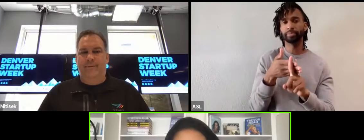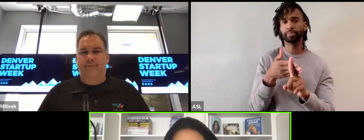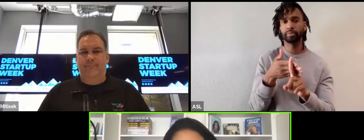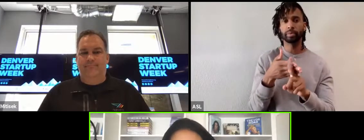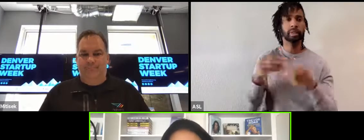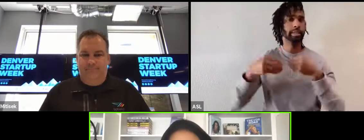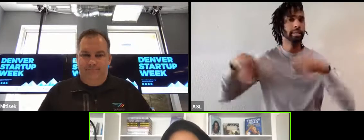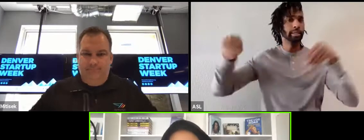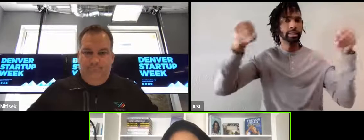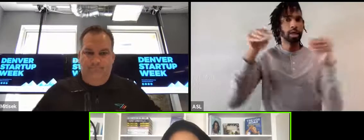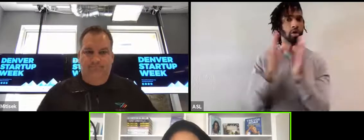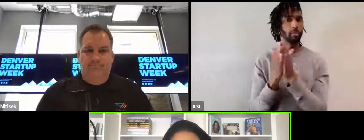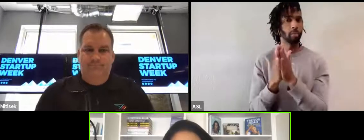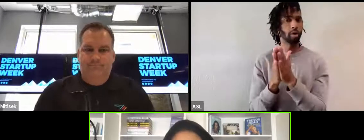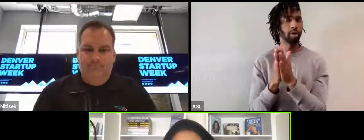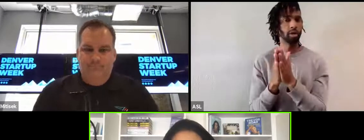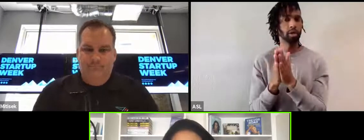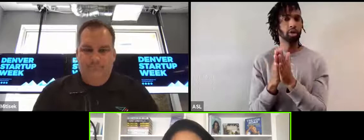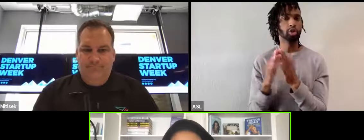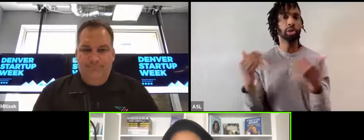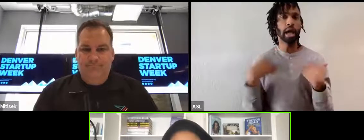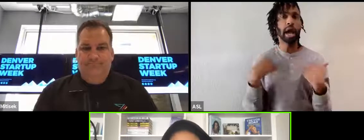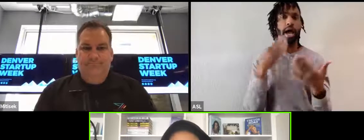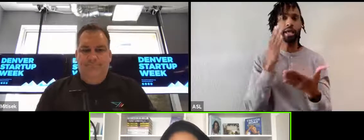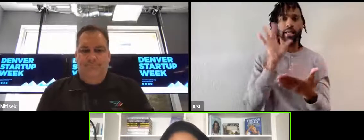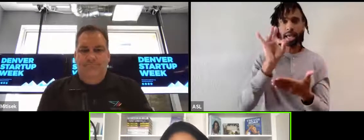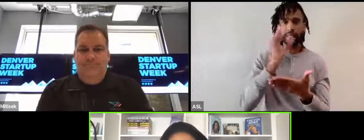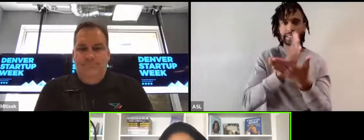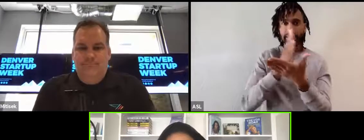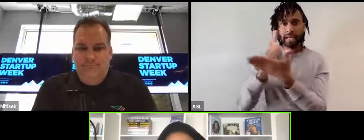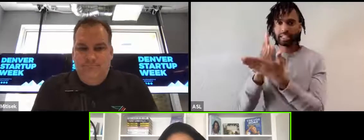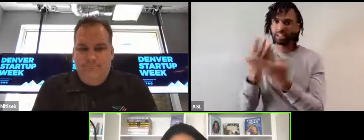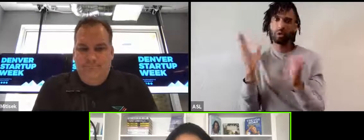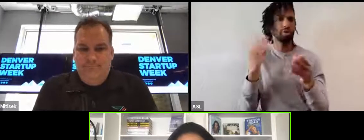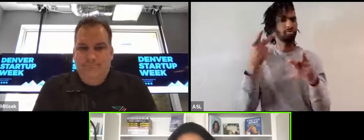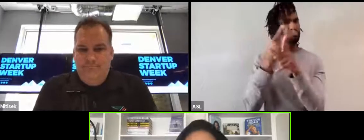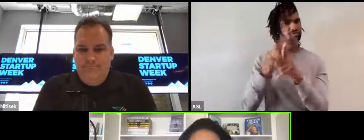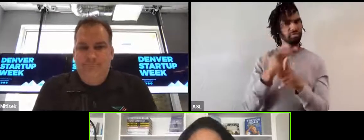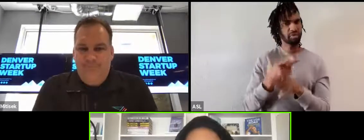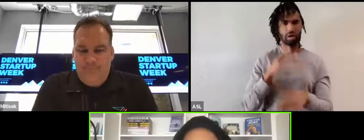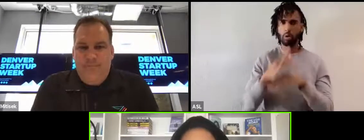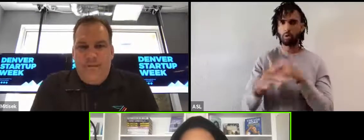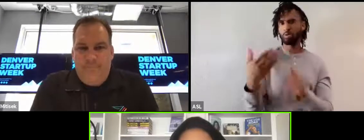pre-sale. So we had those sections figured out early on.